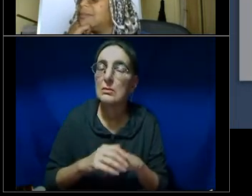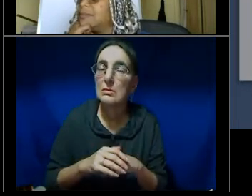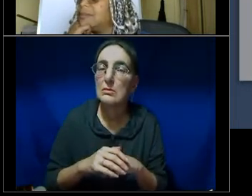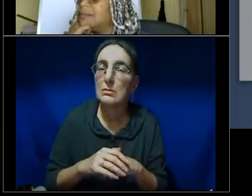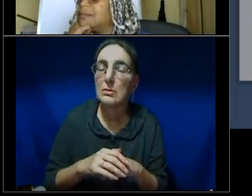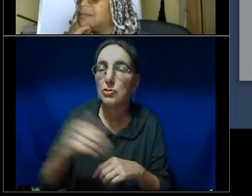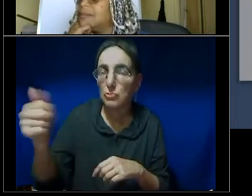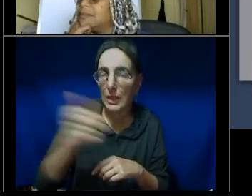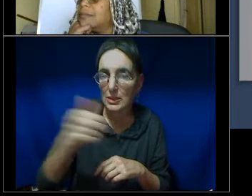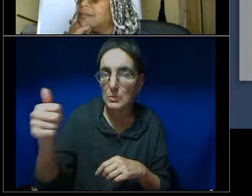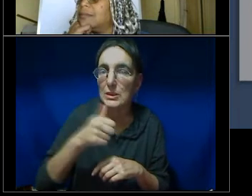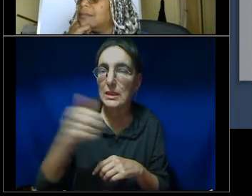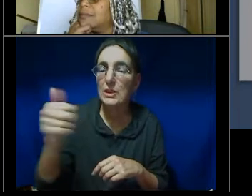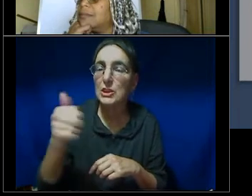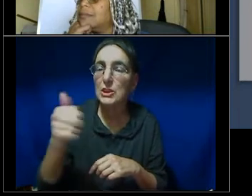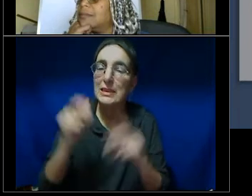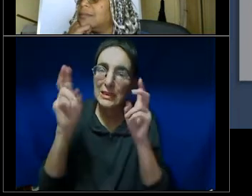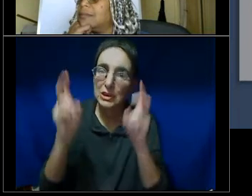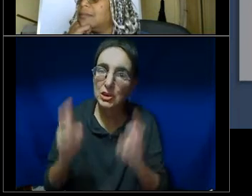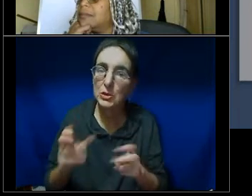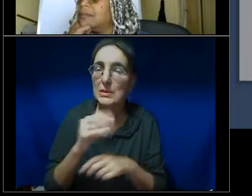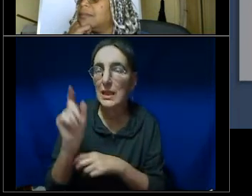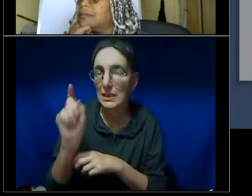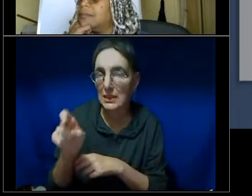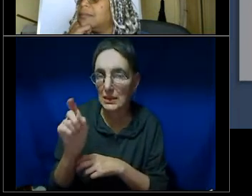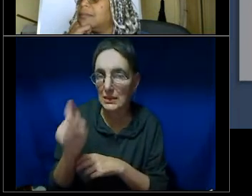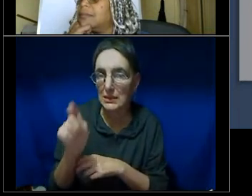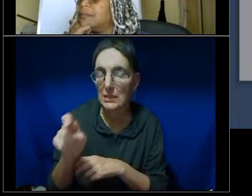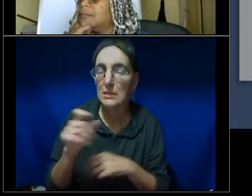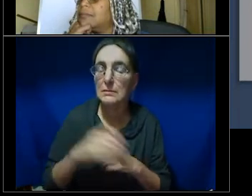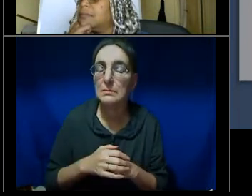transportation issues and needs.